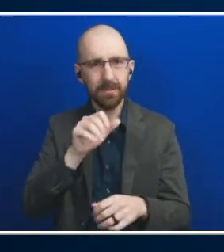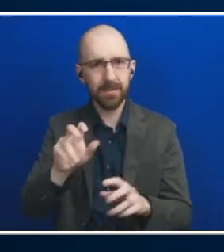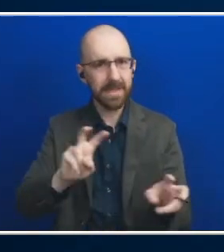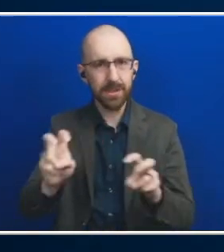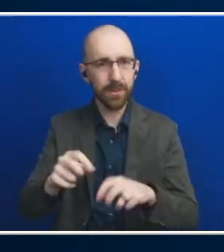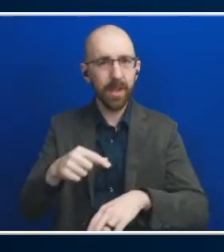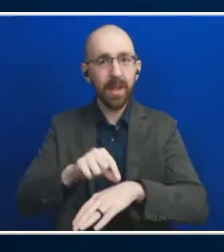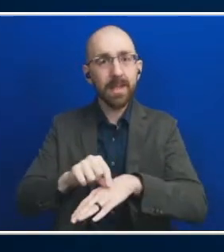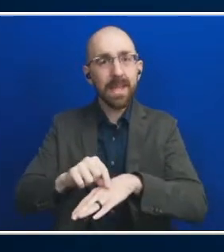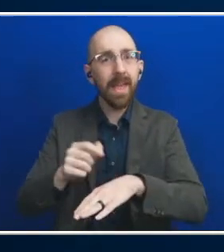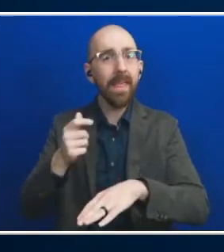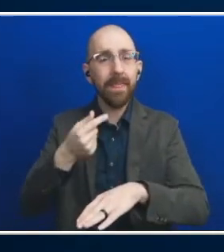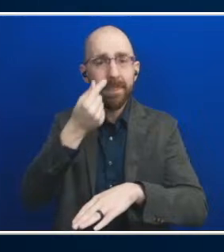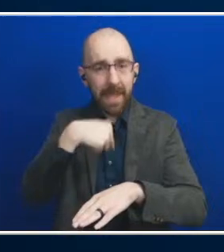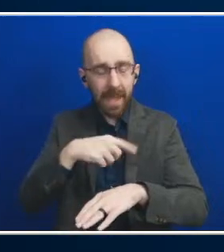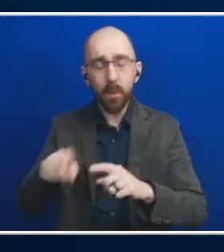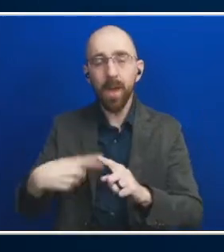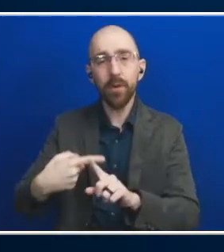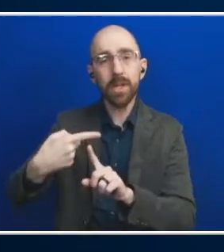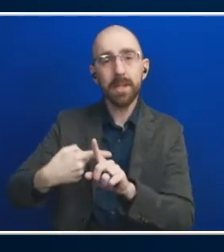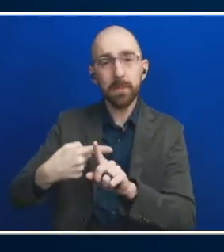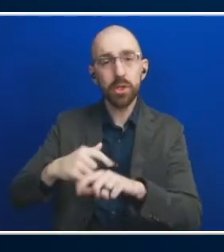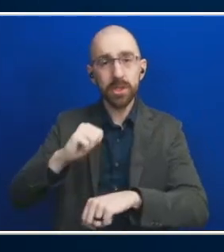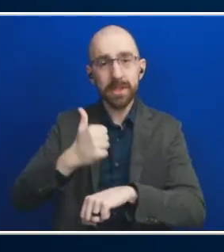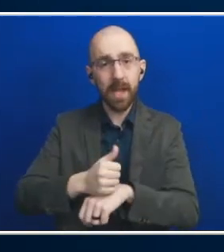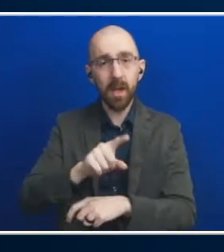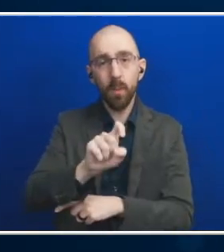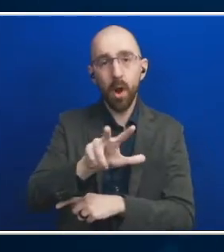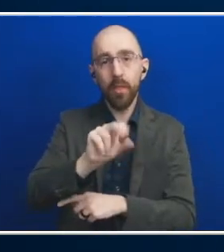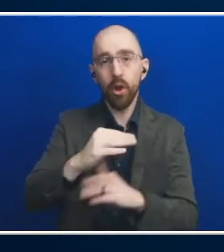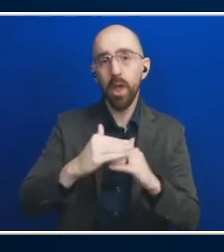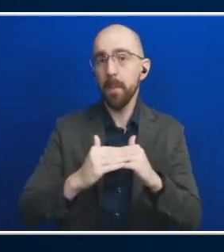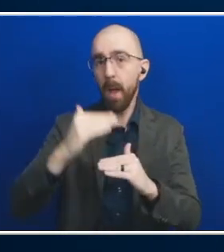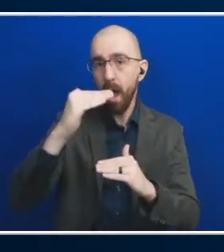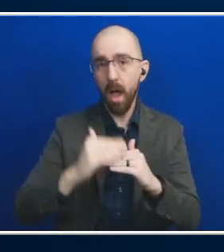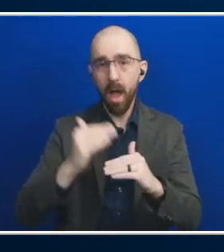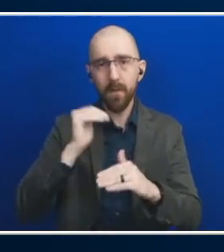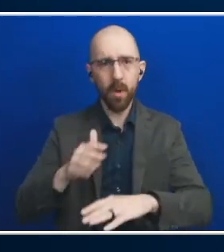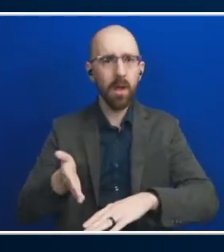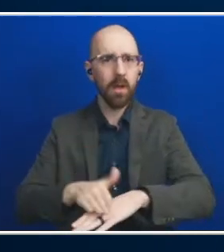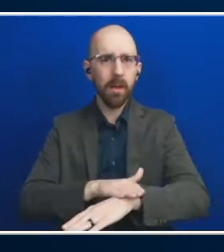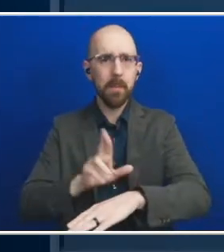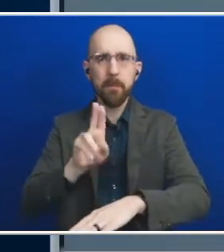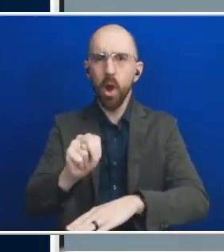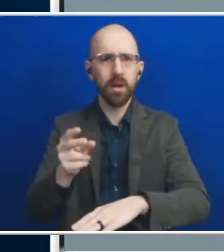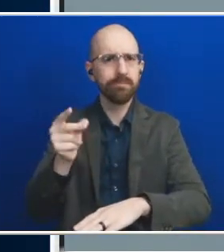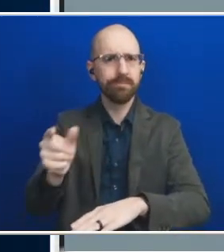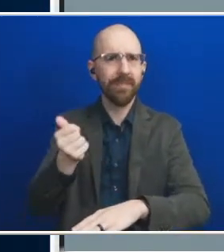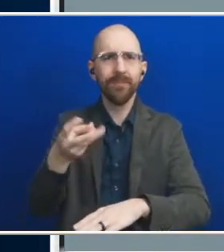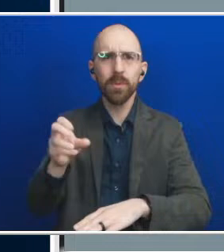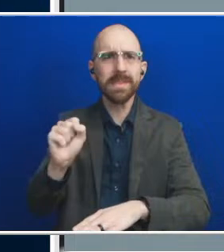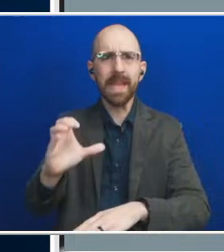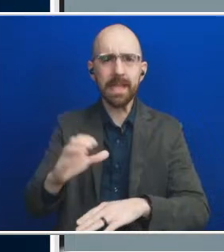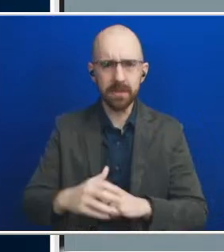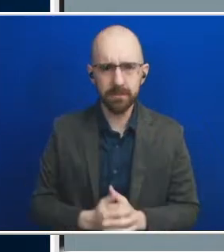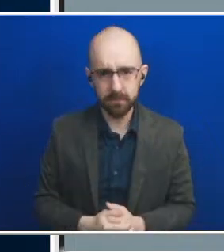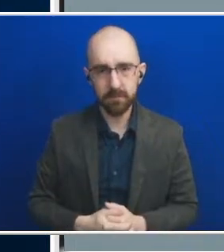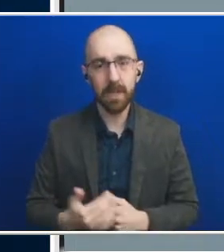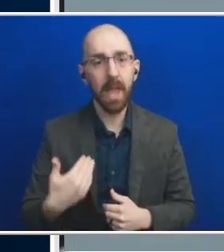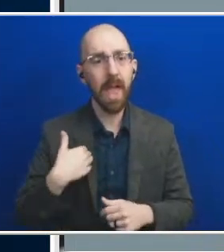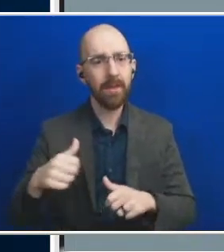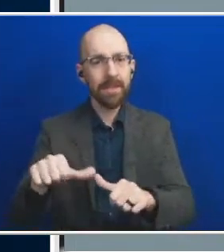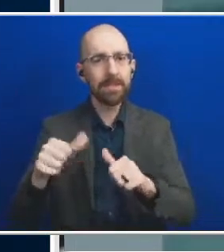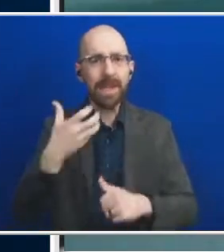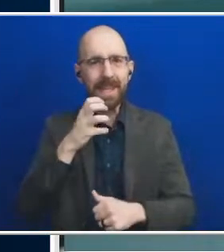the temperature is set anywhere at 130 and above, it leads to burn within few seconds. Dr. Bhavsar, I have my space heaters revved up this time of year,